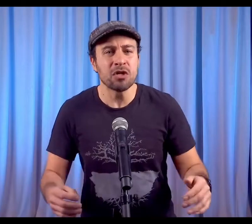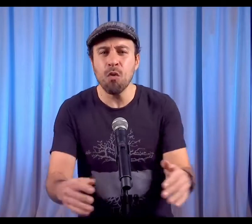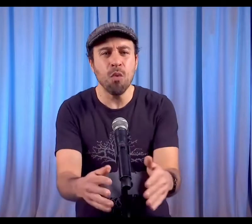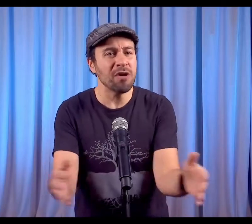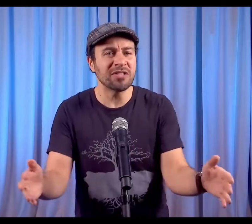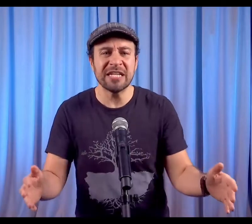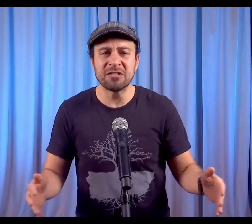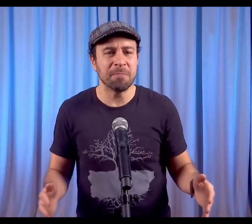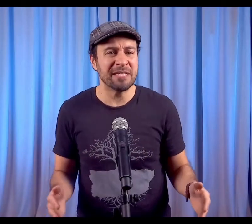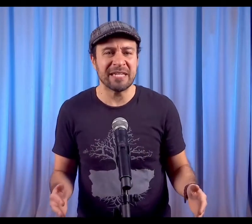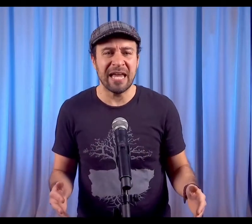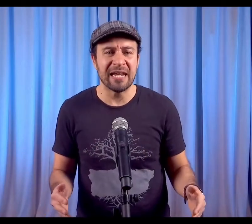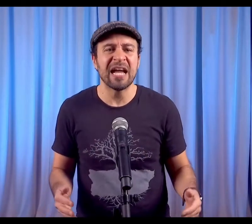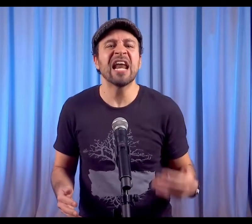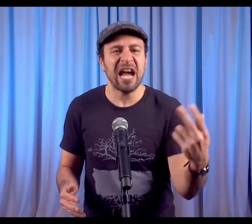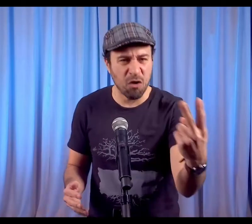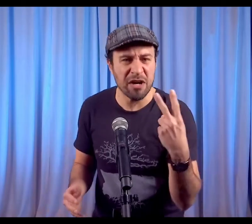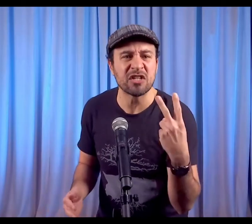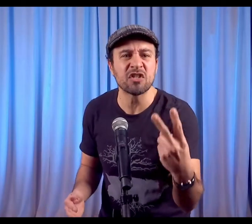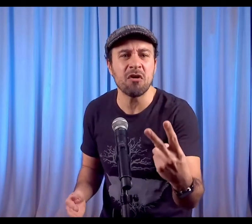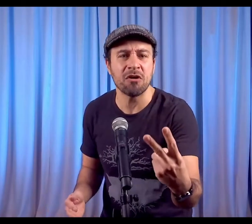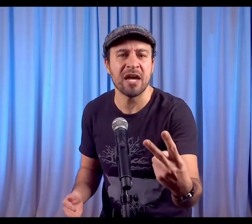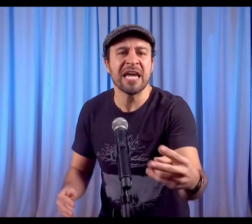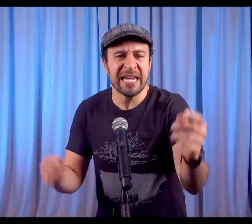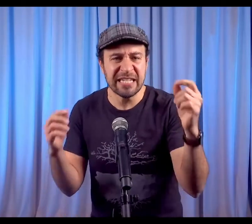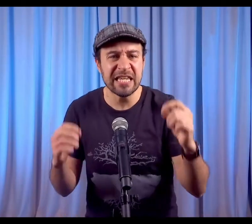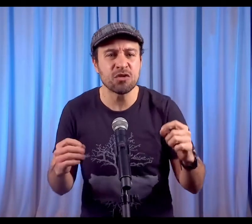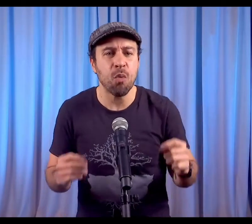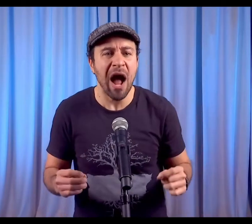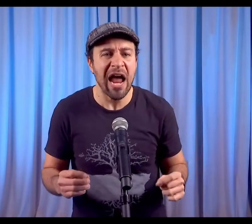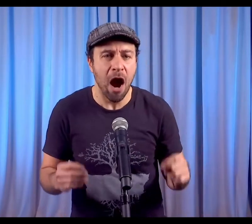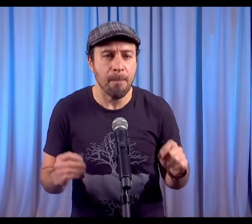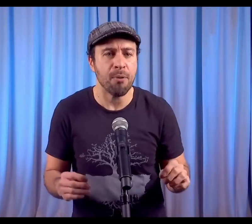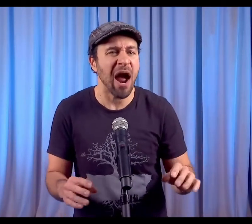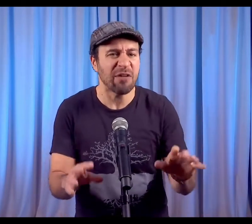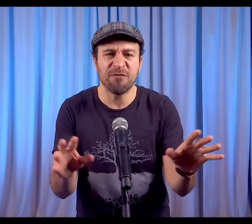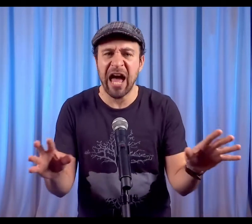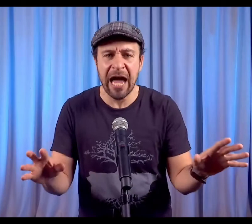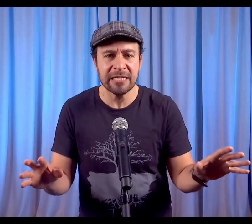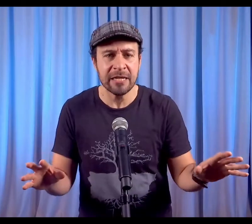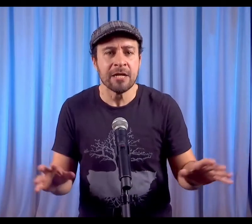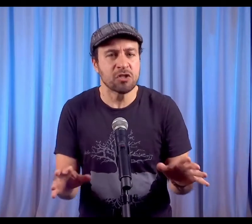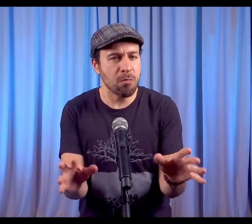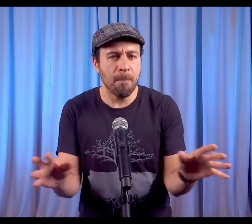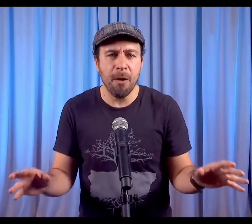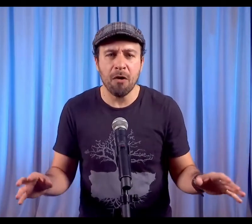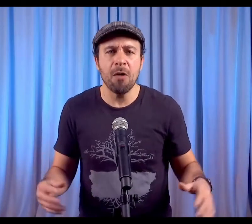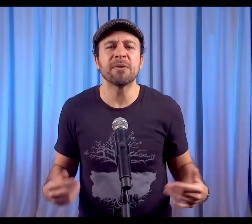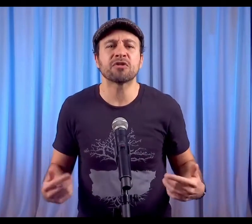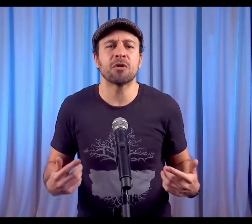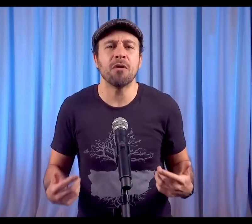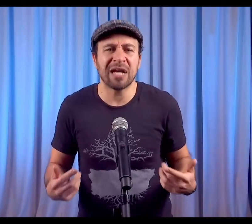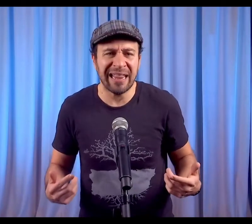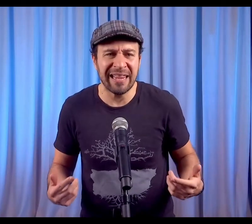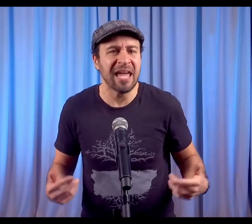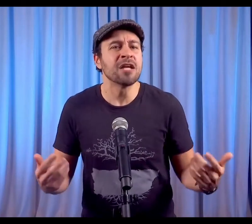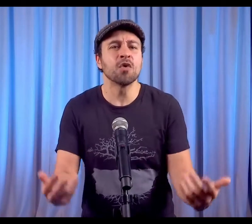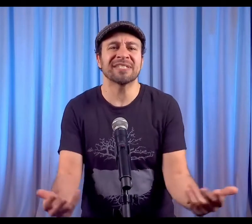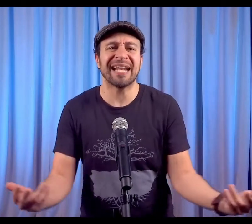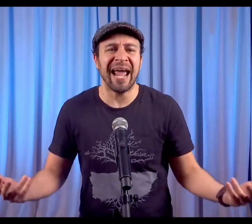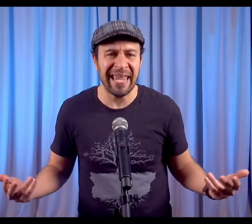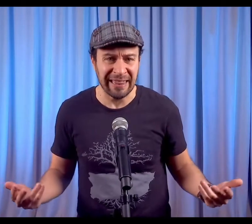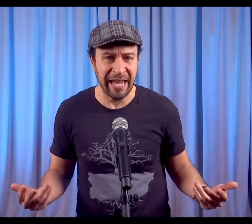us, no words need to be said. La conexión, is this why our pride flies? Somos poco, pero somos